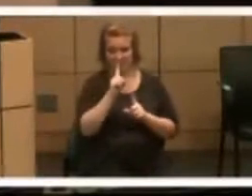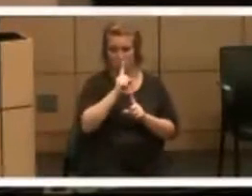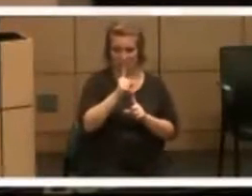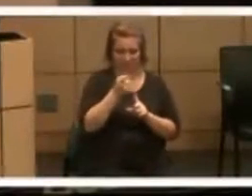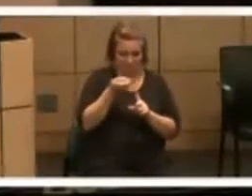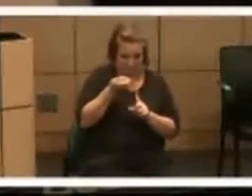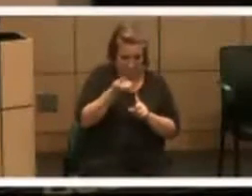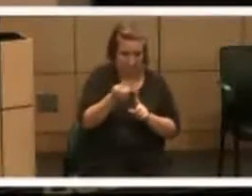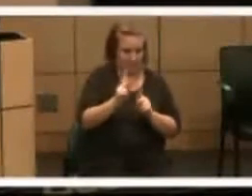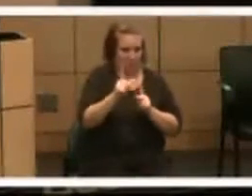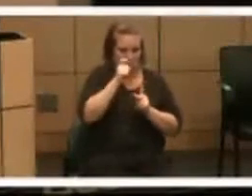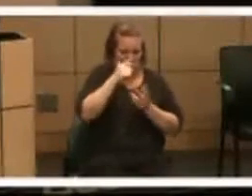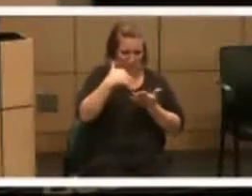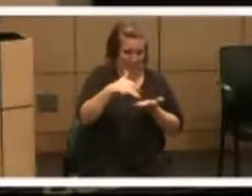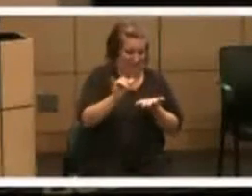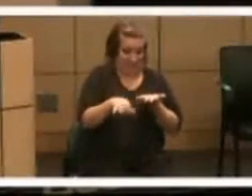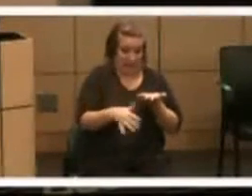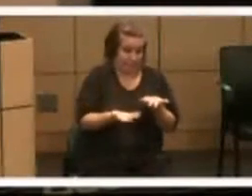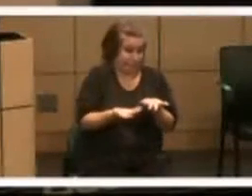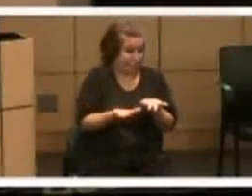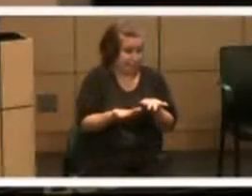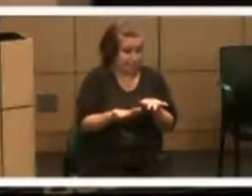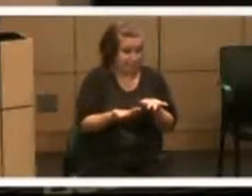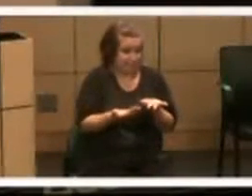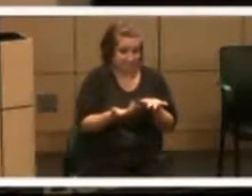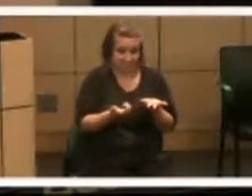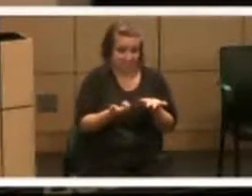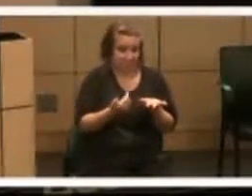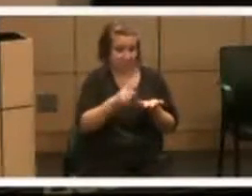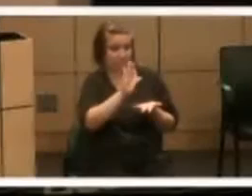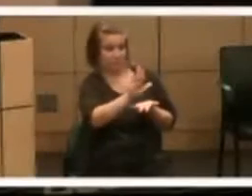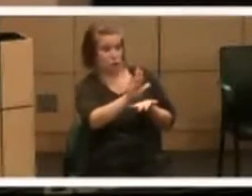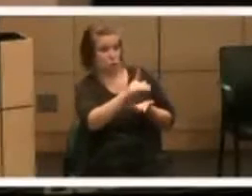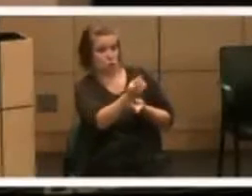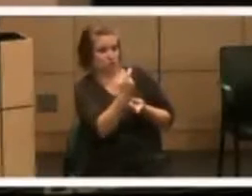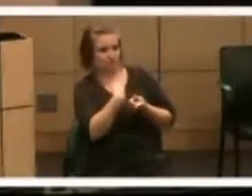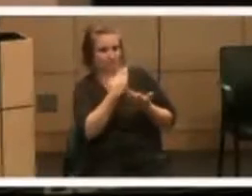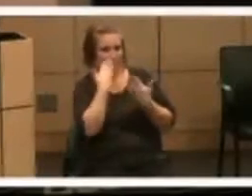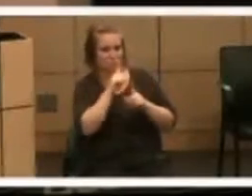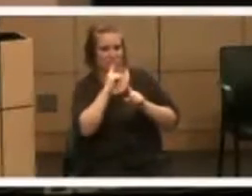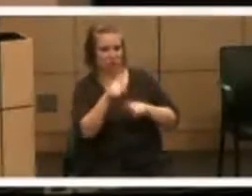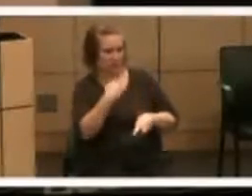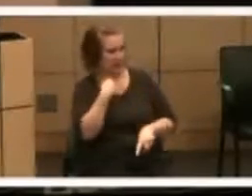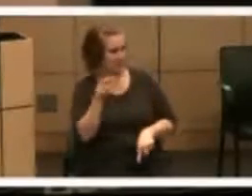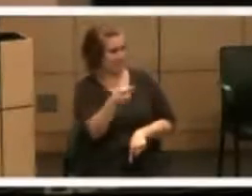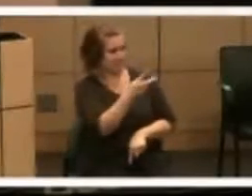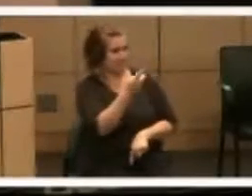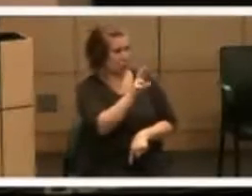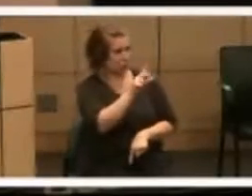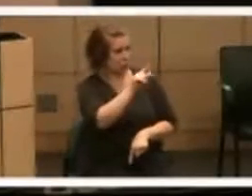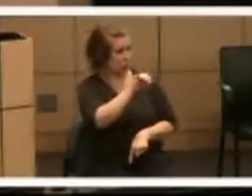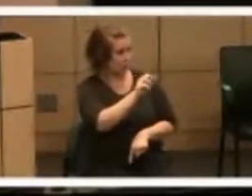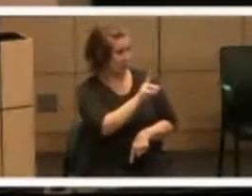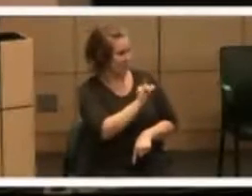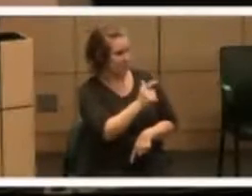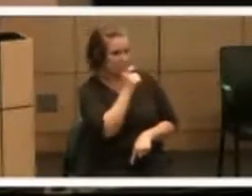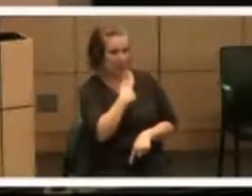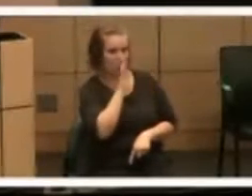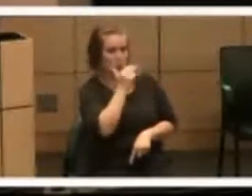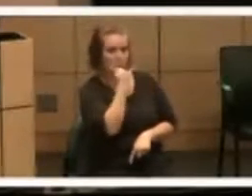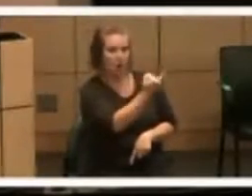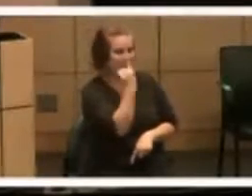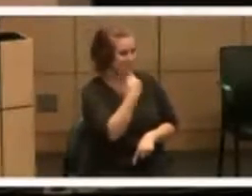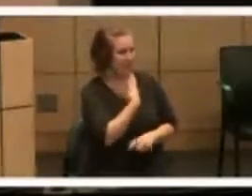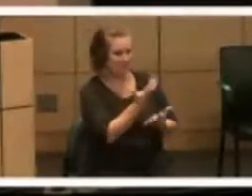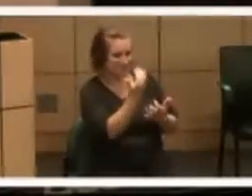study this area that I don't know the answer to that question. I'm looking at Dr. Liu, and she would be the person I'd probably call if I wanted to know.